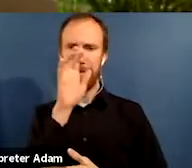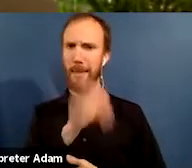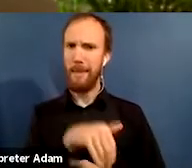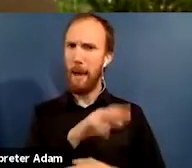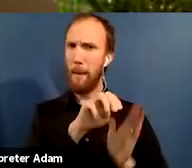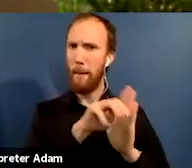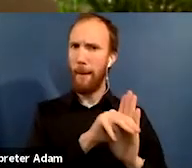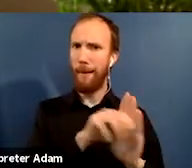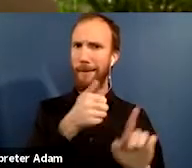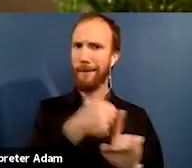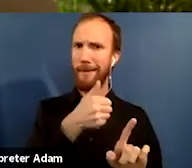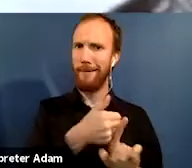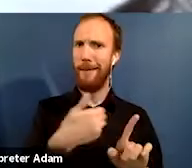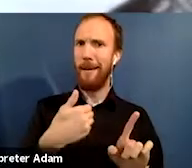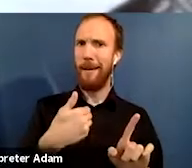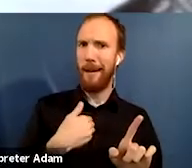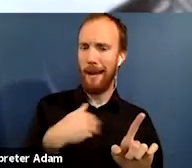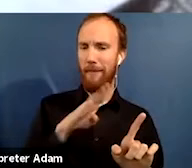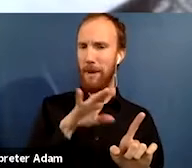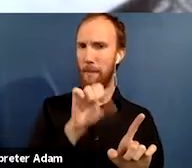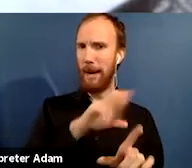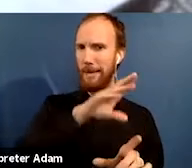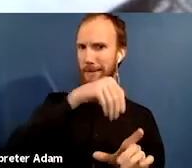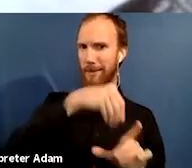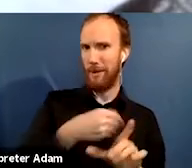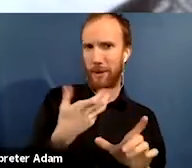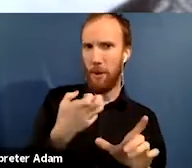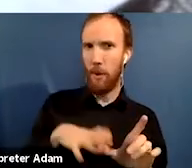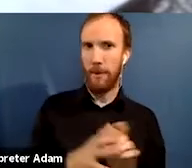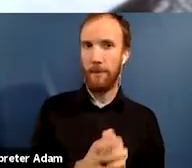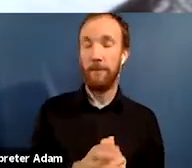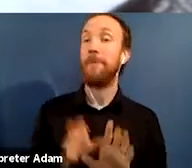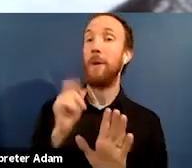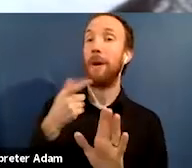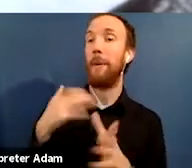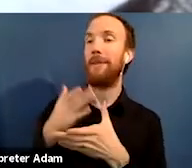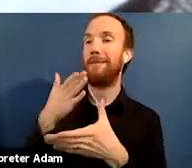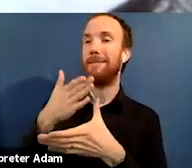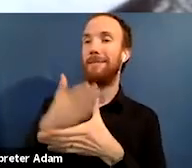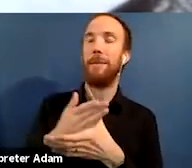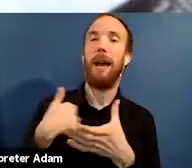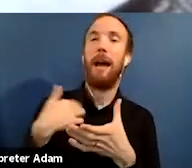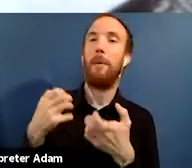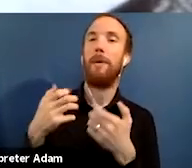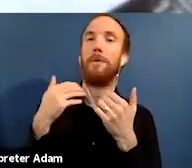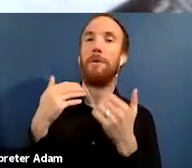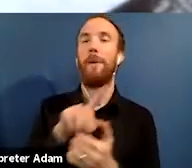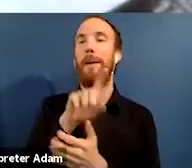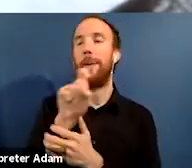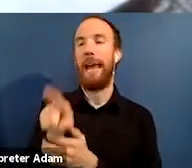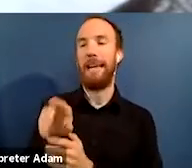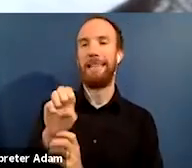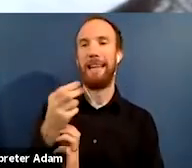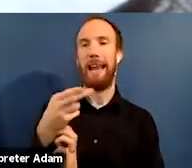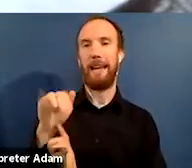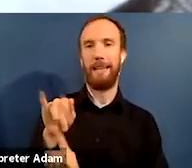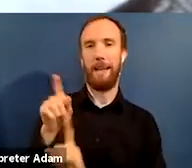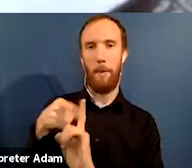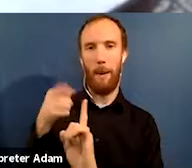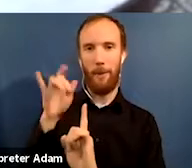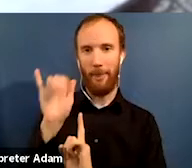right? So that's one I'm way. actually going to stop you there then, because I was going to ask Ahi a question about almost Okay. exactly on that. And